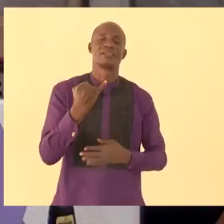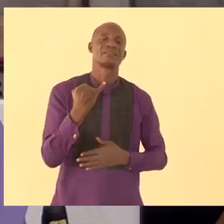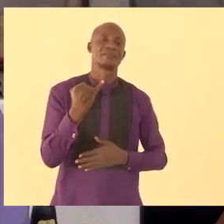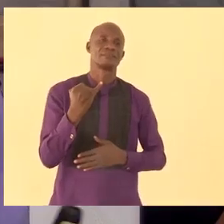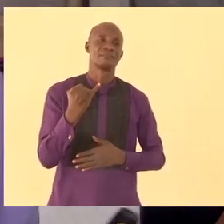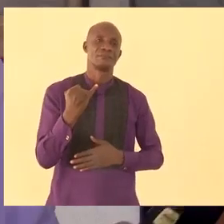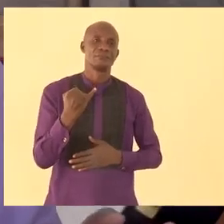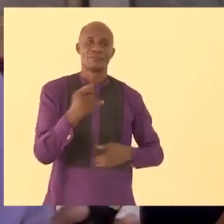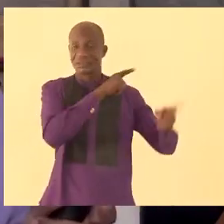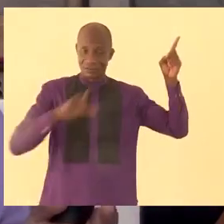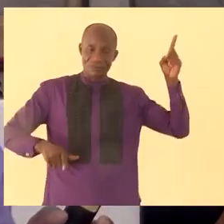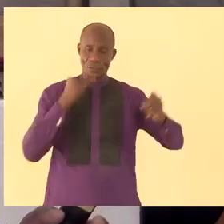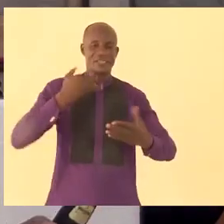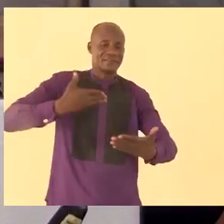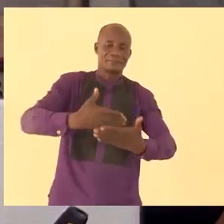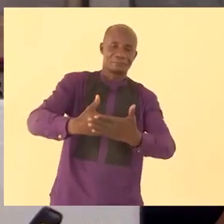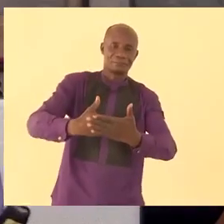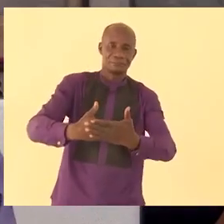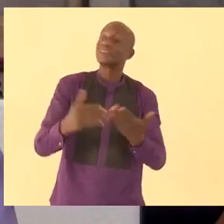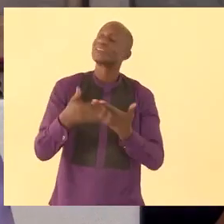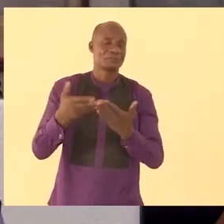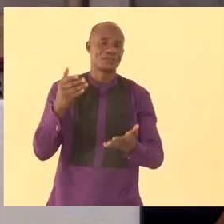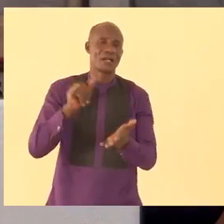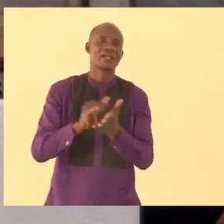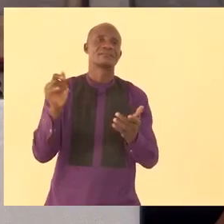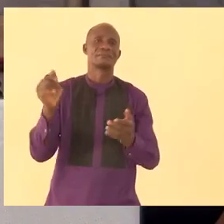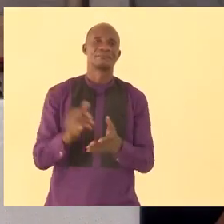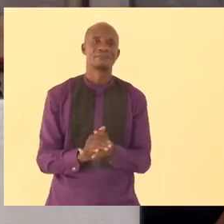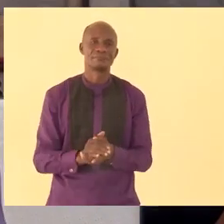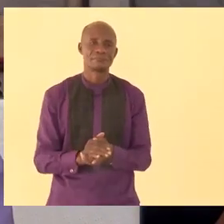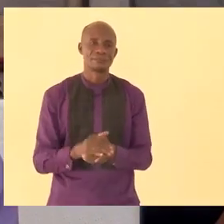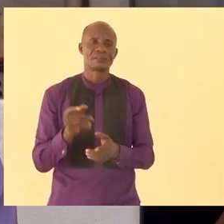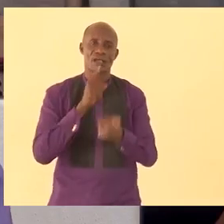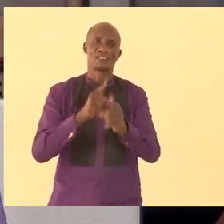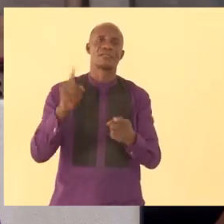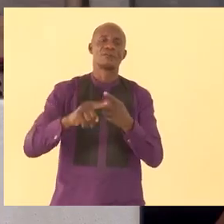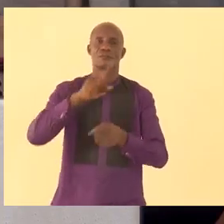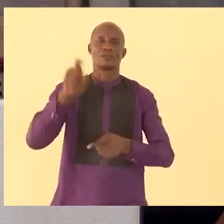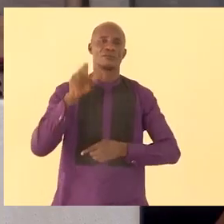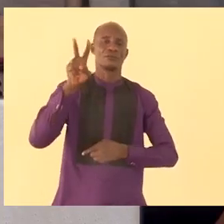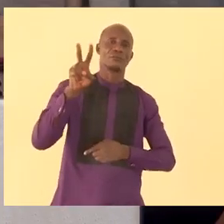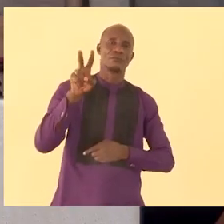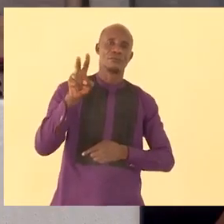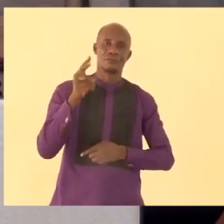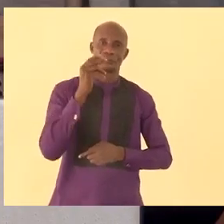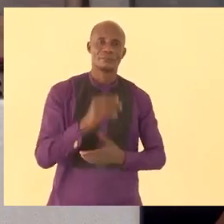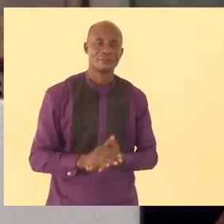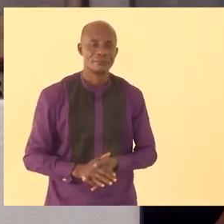than the Lord is near. It's as simple as that. So the answer to question two